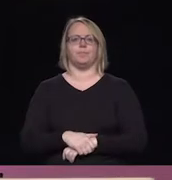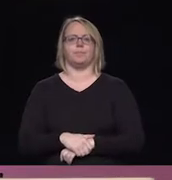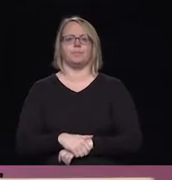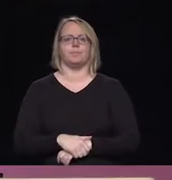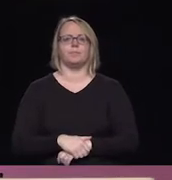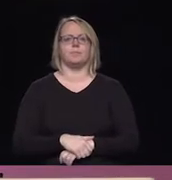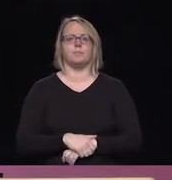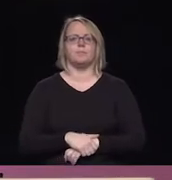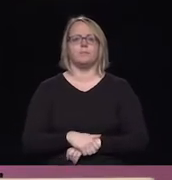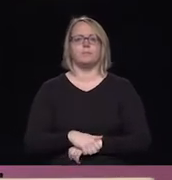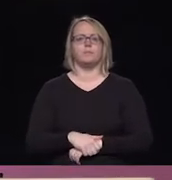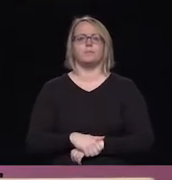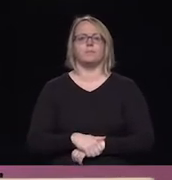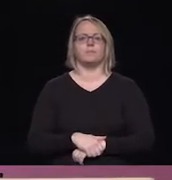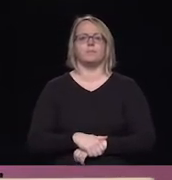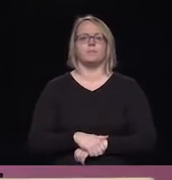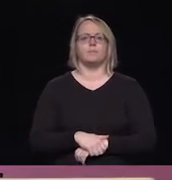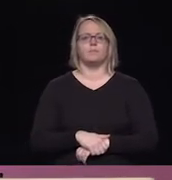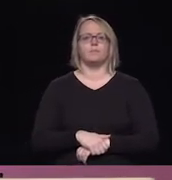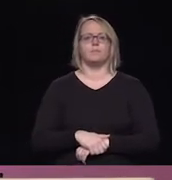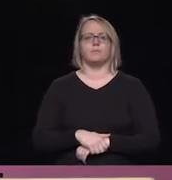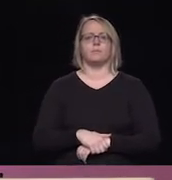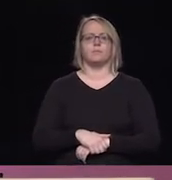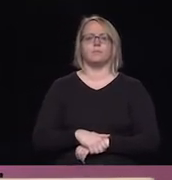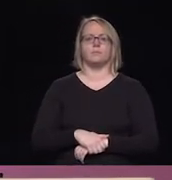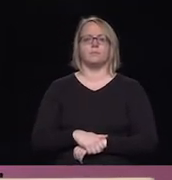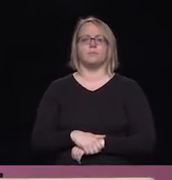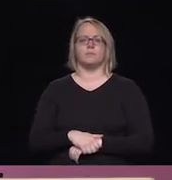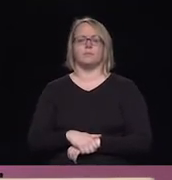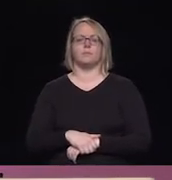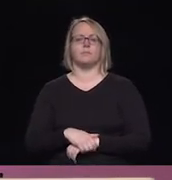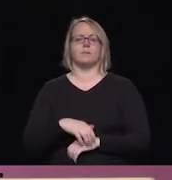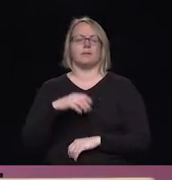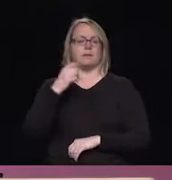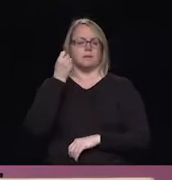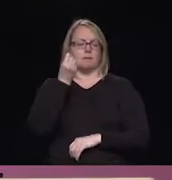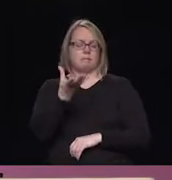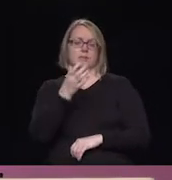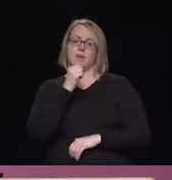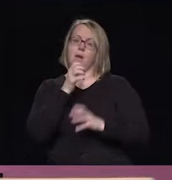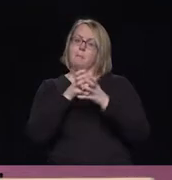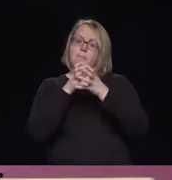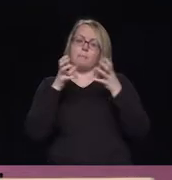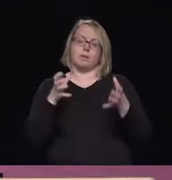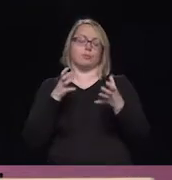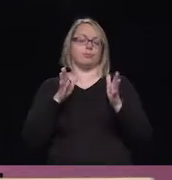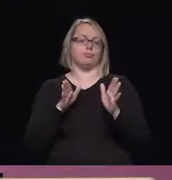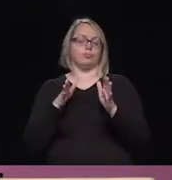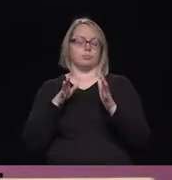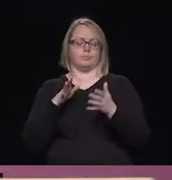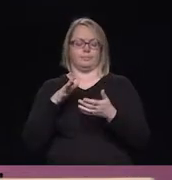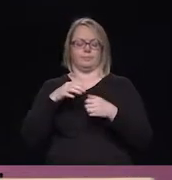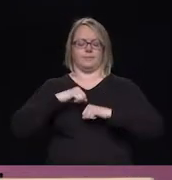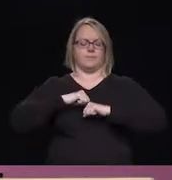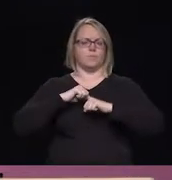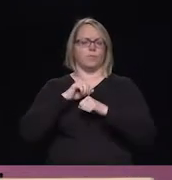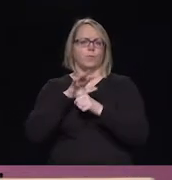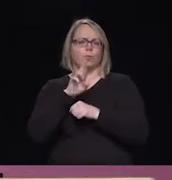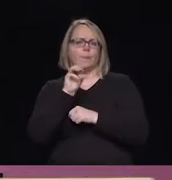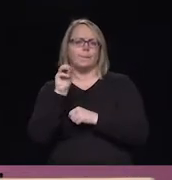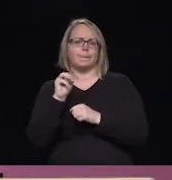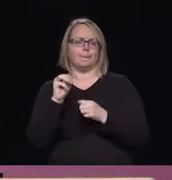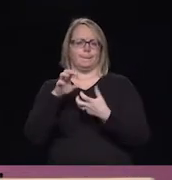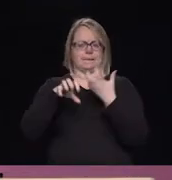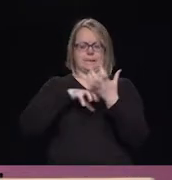The plate is pretty small and I have ways to do our mixing and blending mostly on the canvas. I have